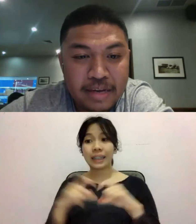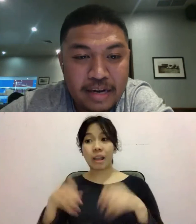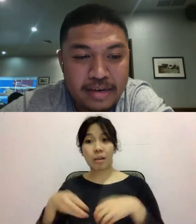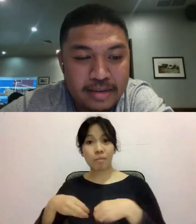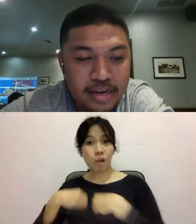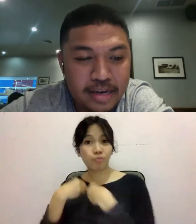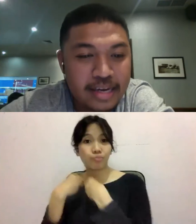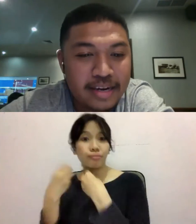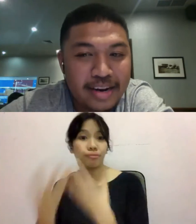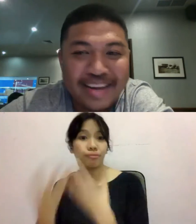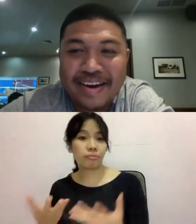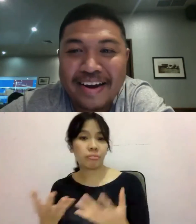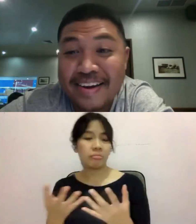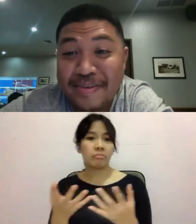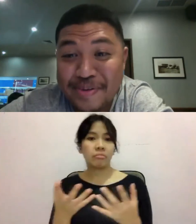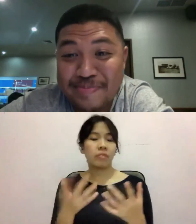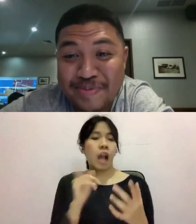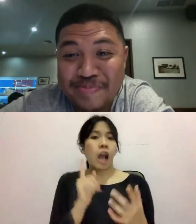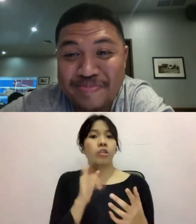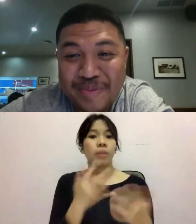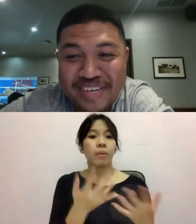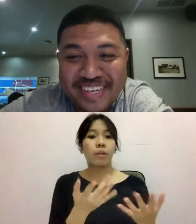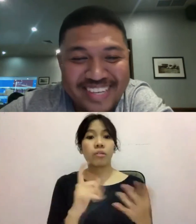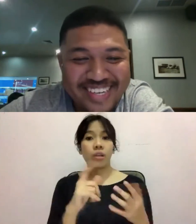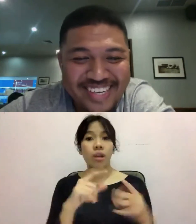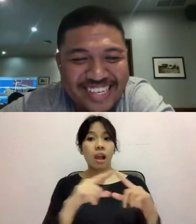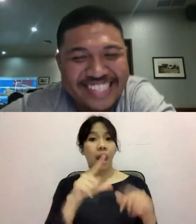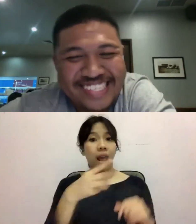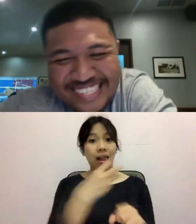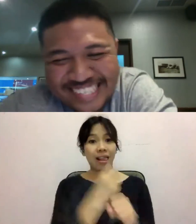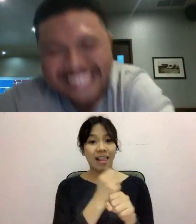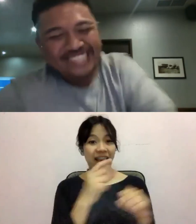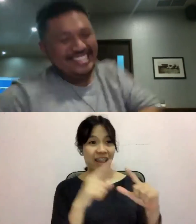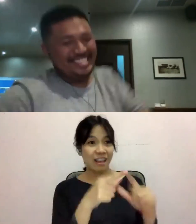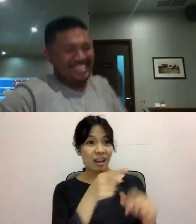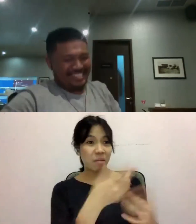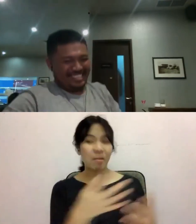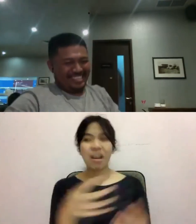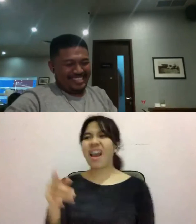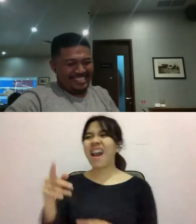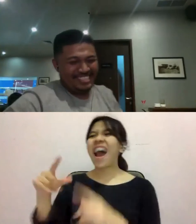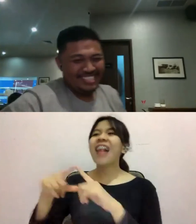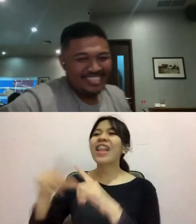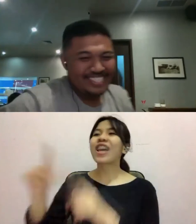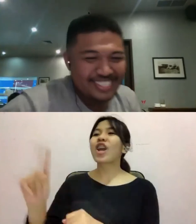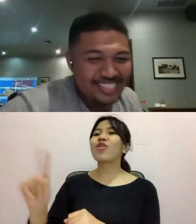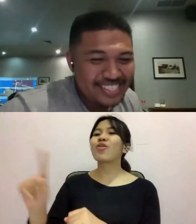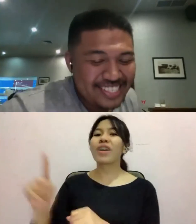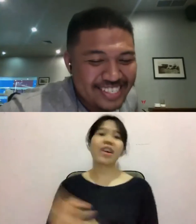Khozy? Allegra first. Allegra first. Yes, definitely. I think